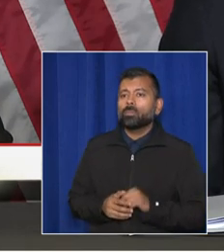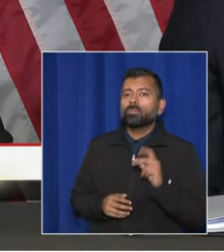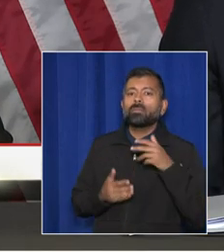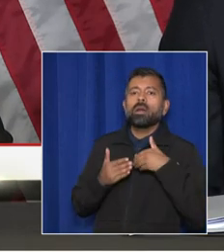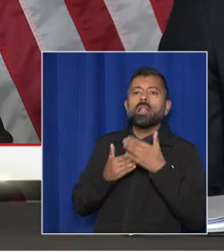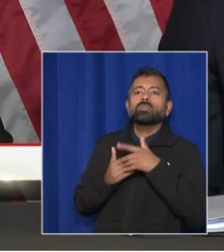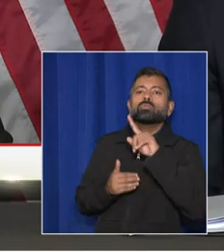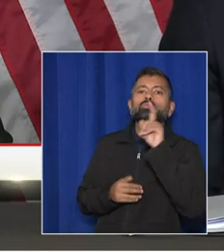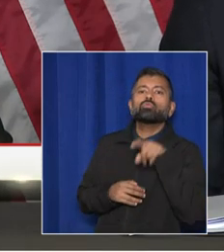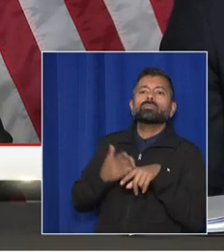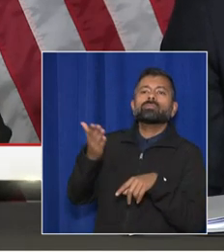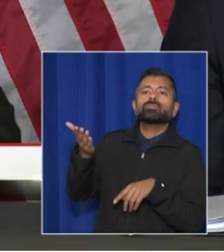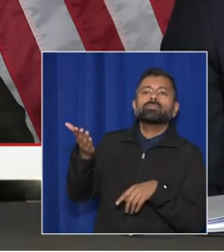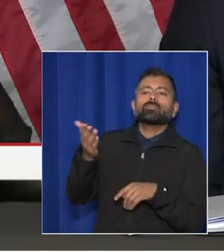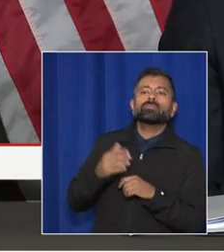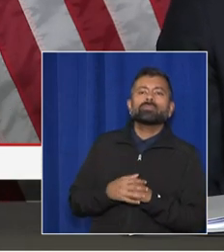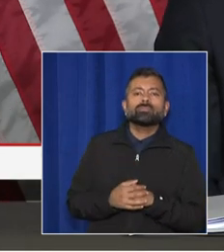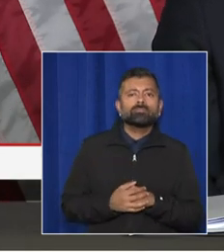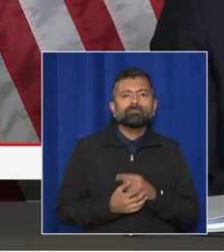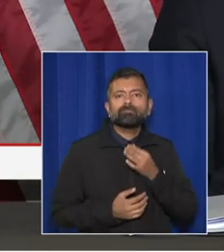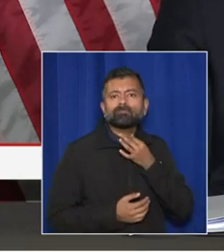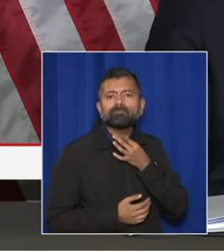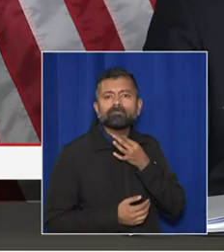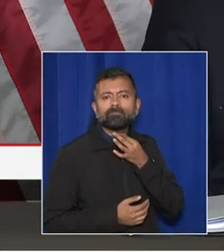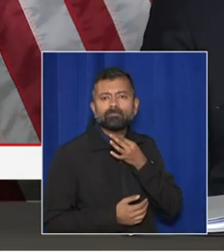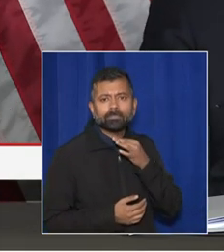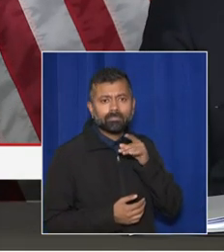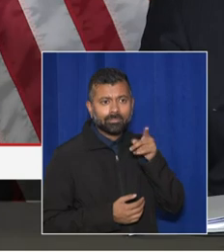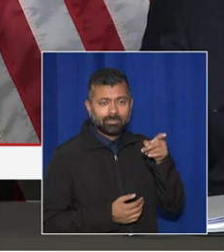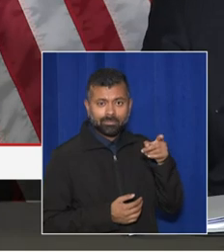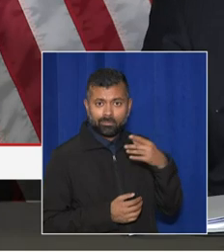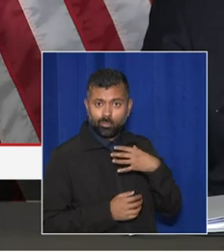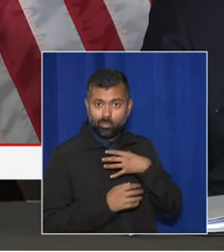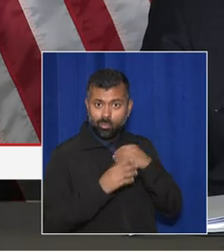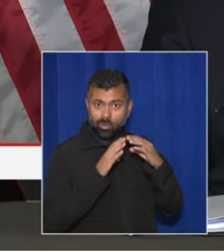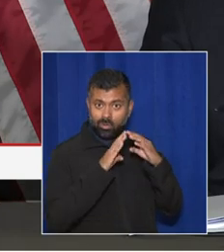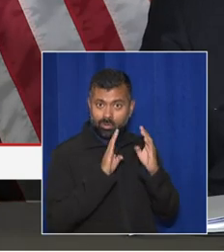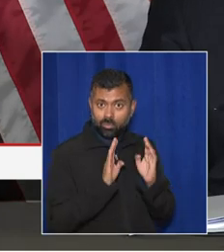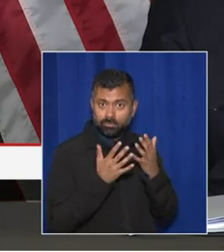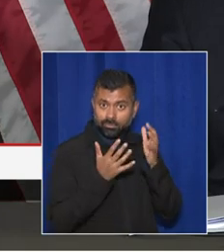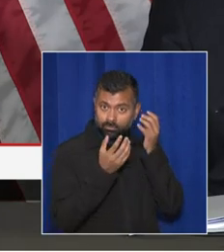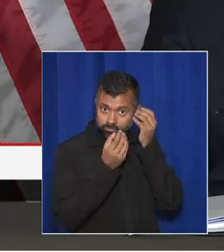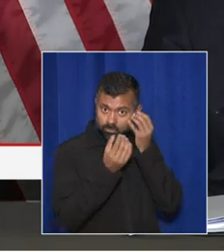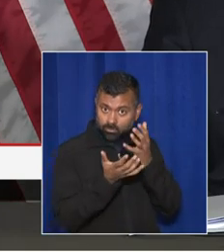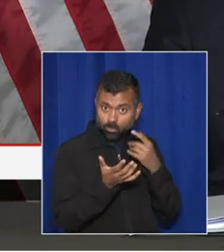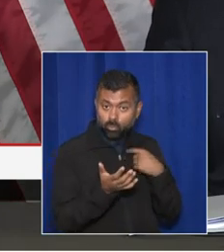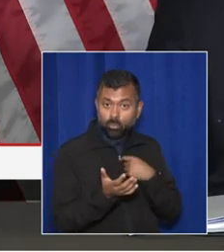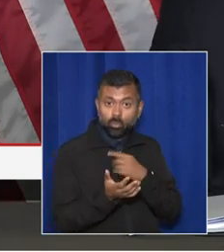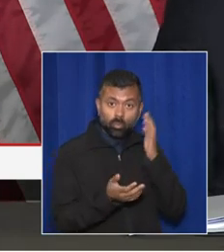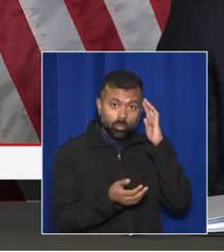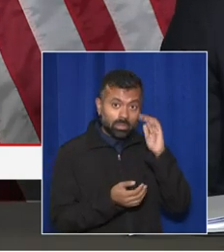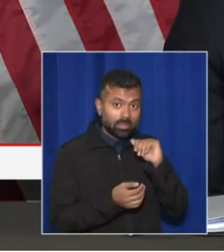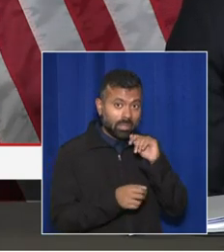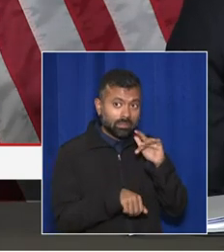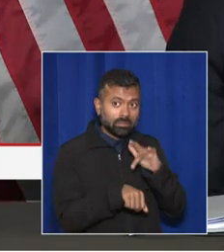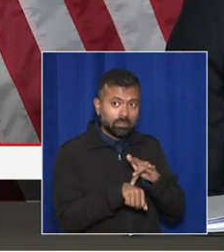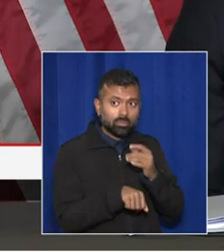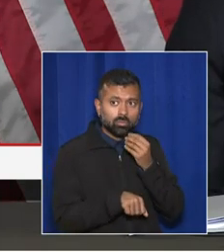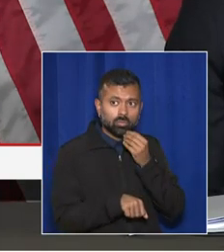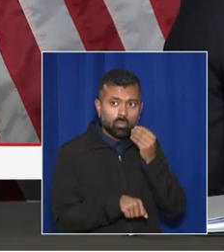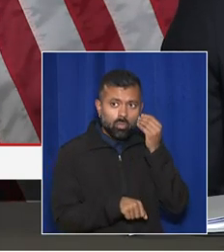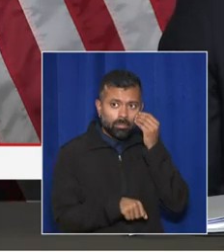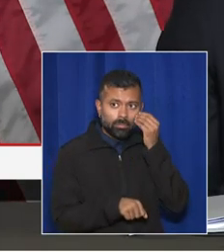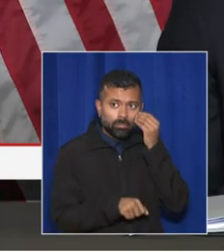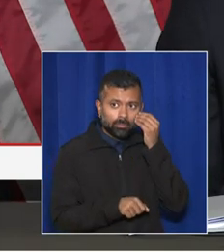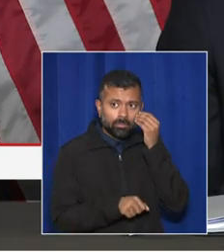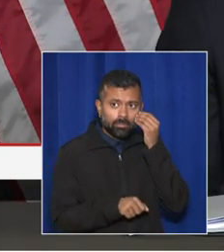touch home rule? And second question for Ms. Morris Hughes, you mentioned that some of the difficulty in getting